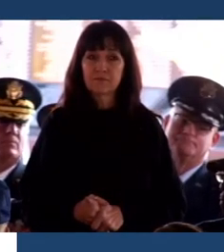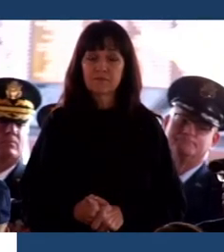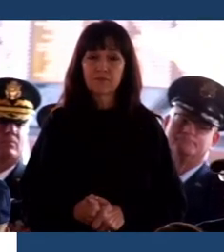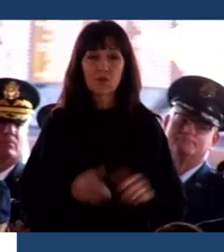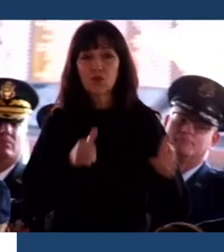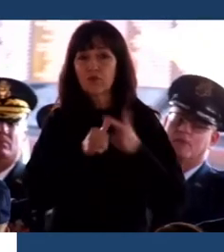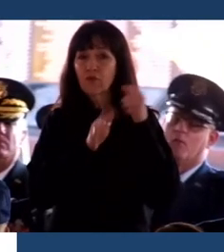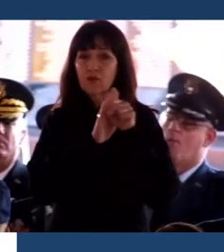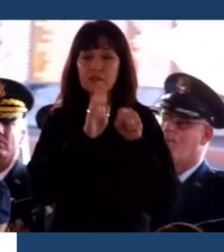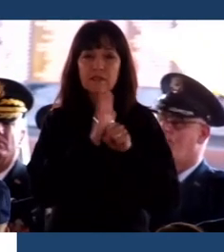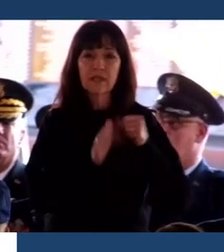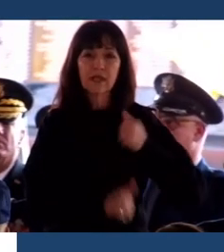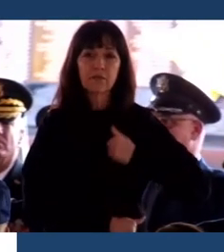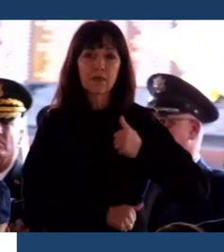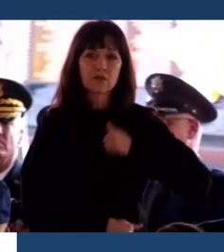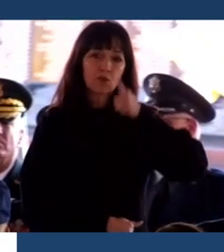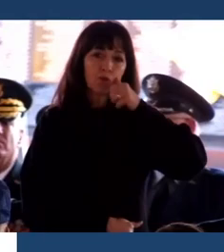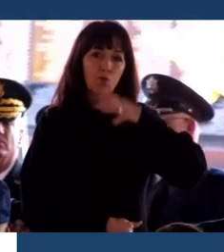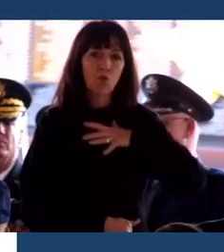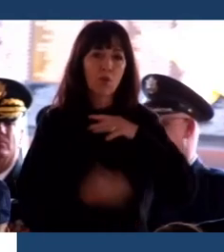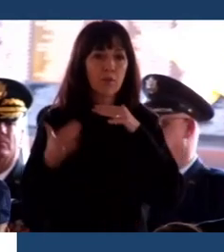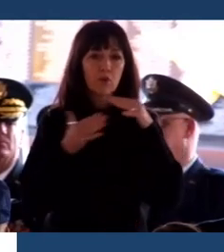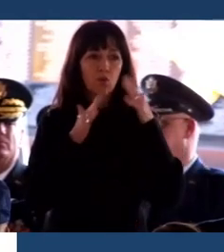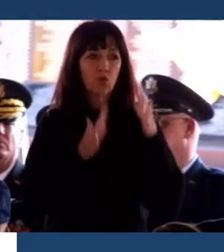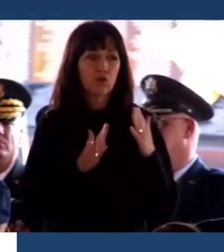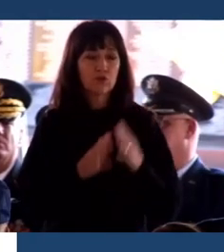First State Military Women Warriors.